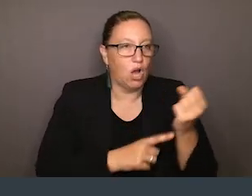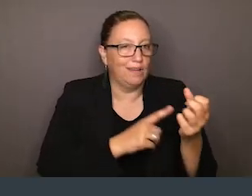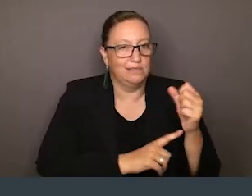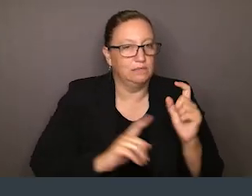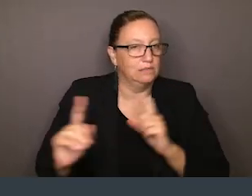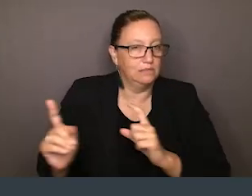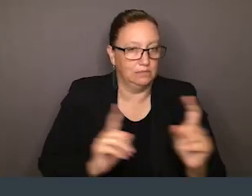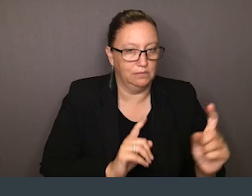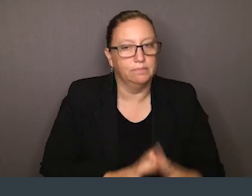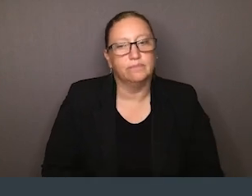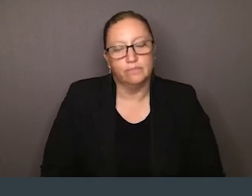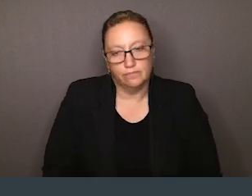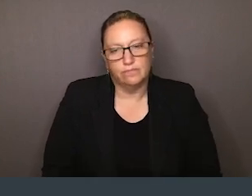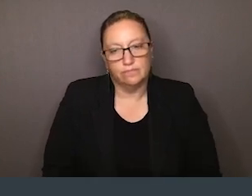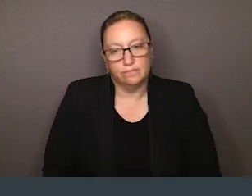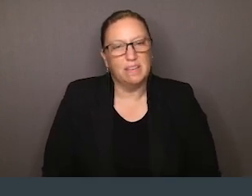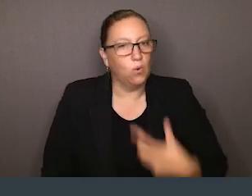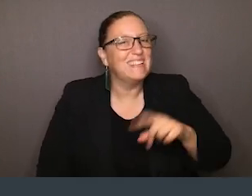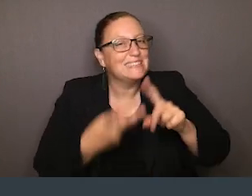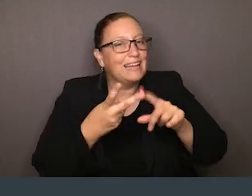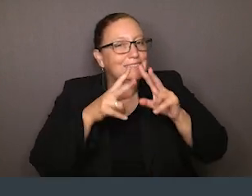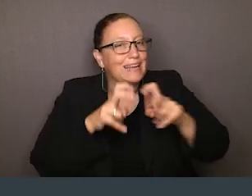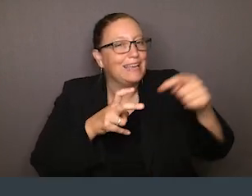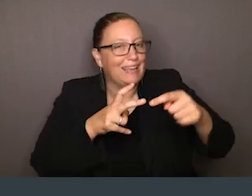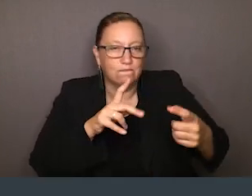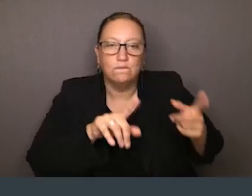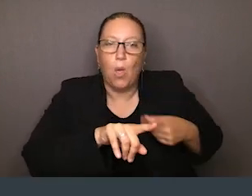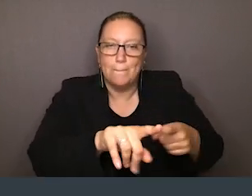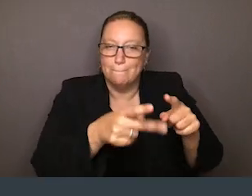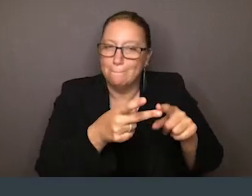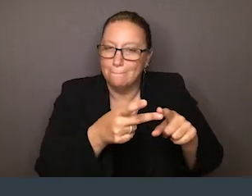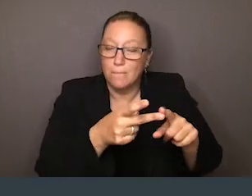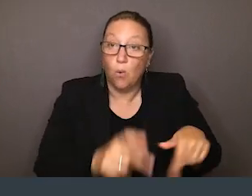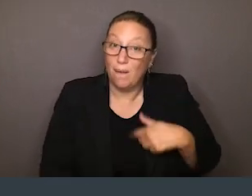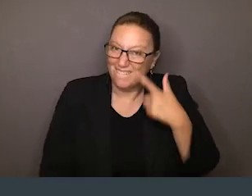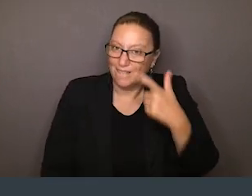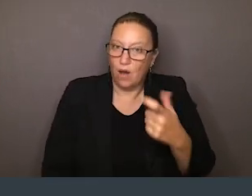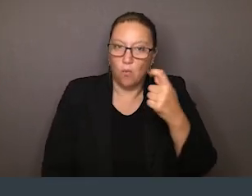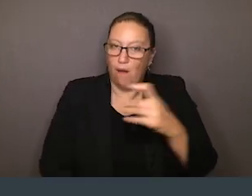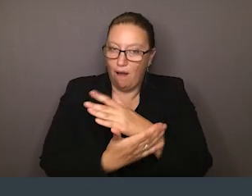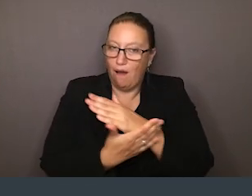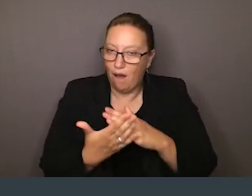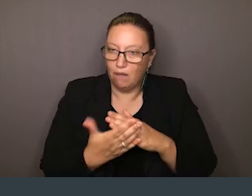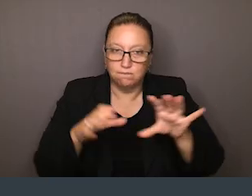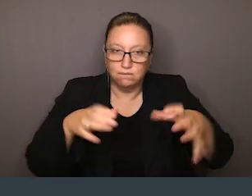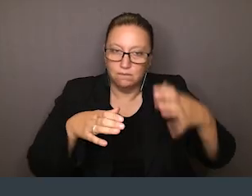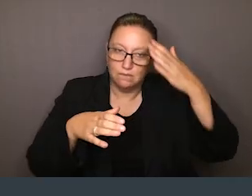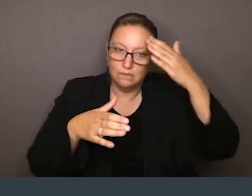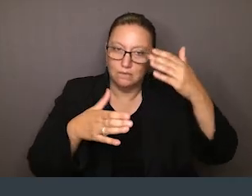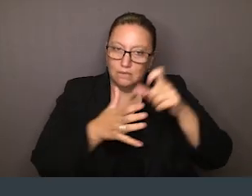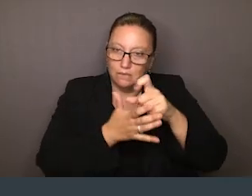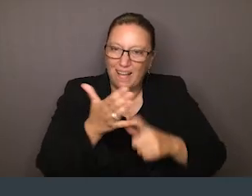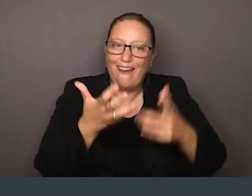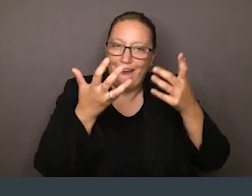key findings from that second follow-up study. And so what we found was nearly half of the cohort experienced